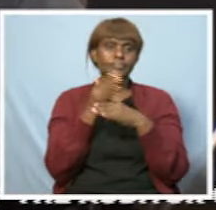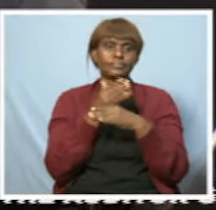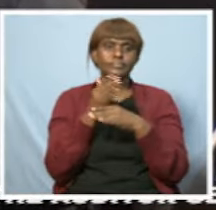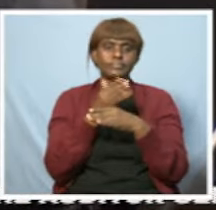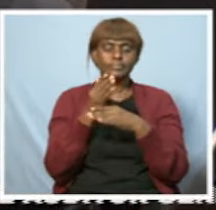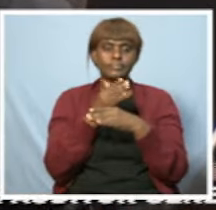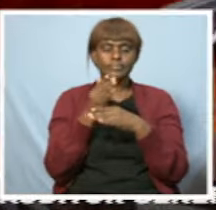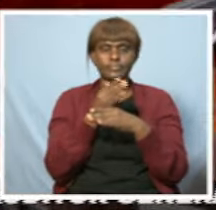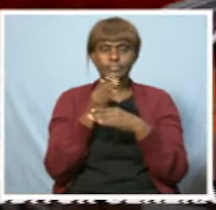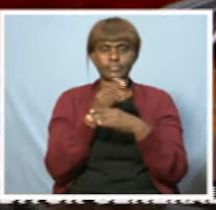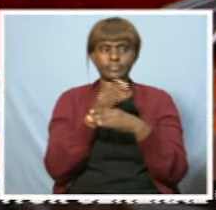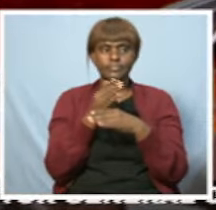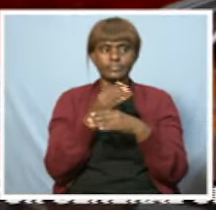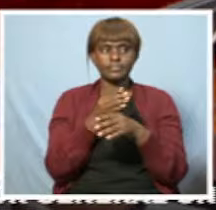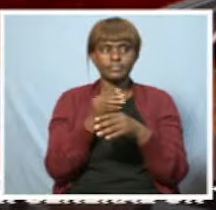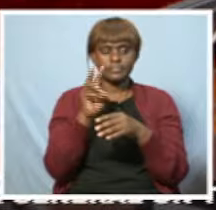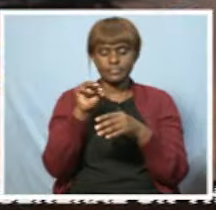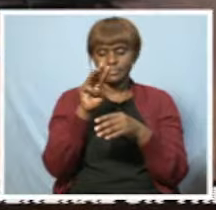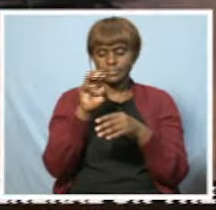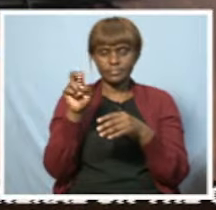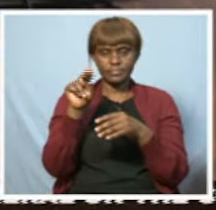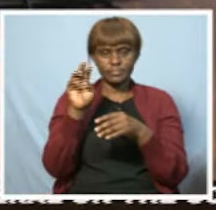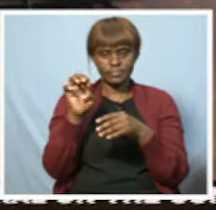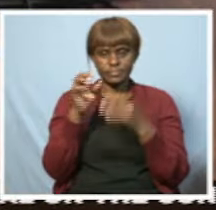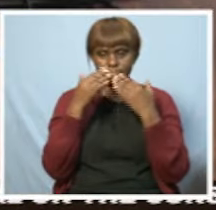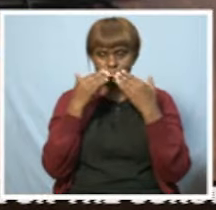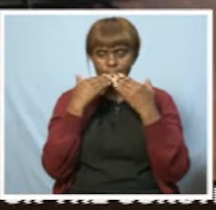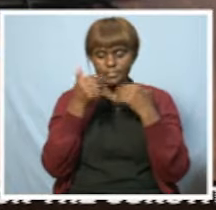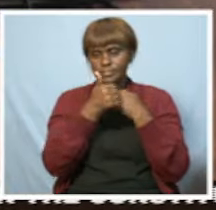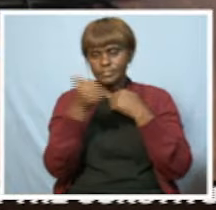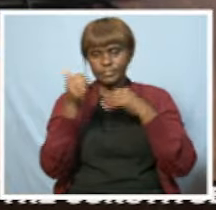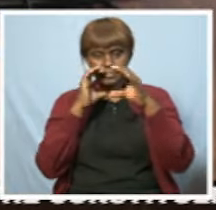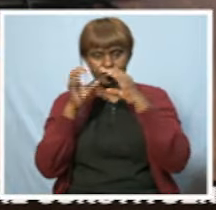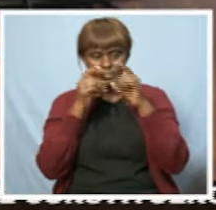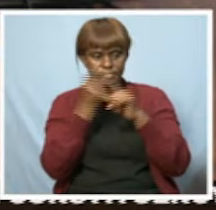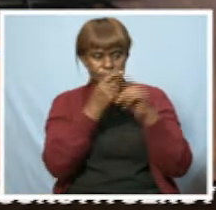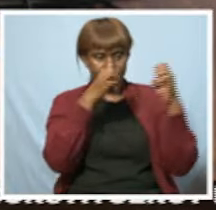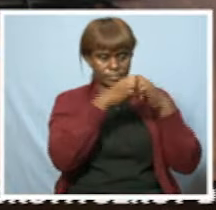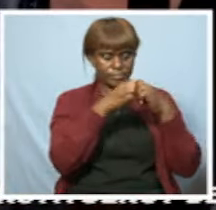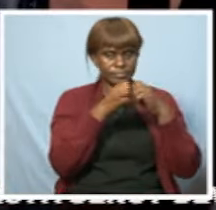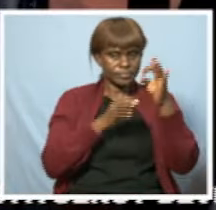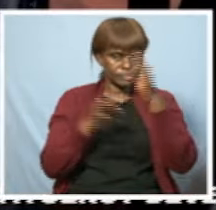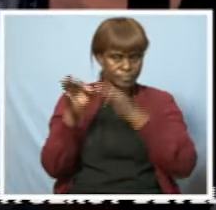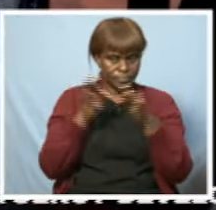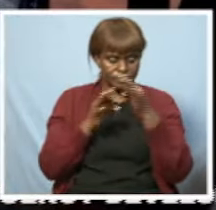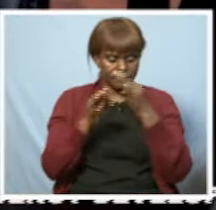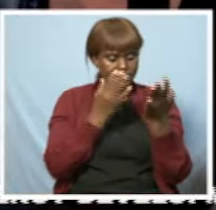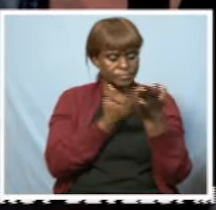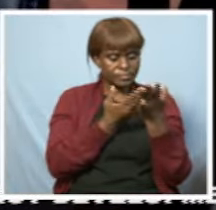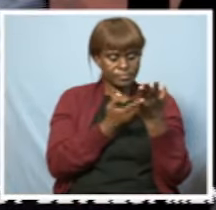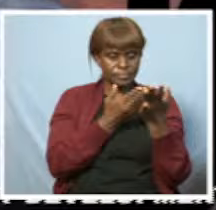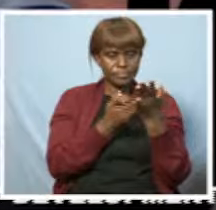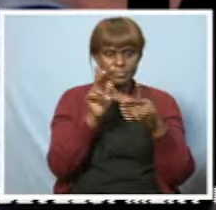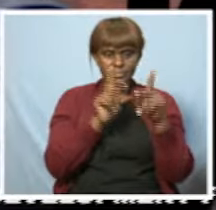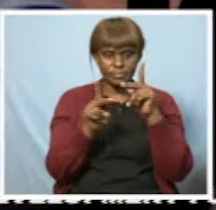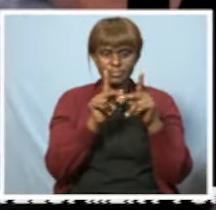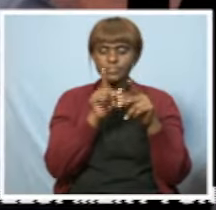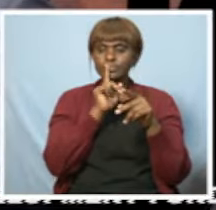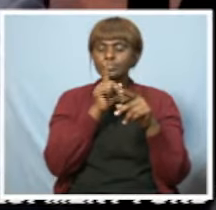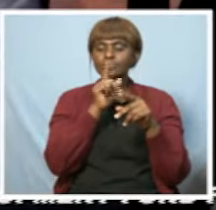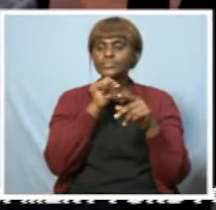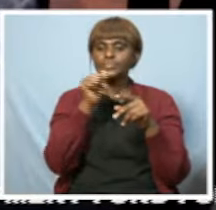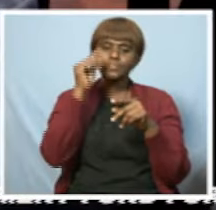Agro dealing. Yes, Honorable Mwene. Thank you very much. Any correspondence from the bank stating that these people are really